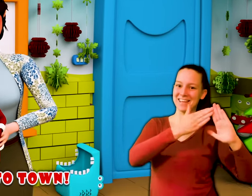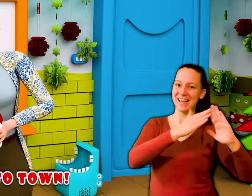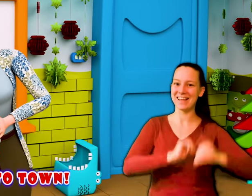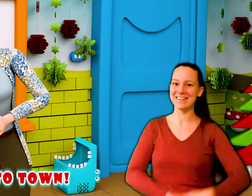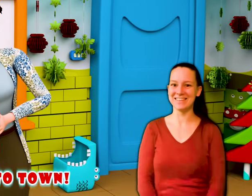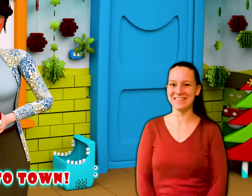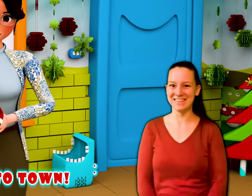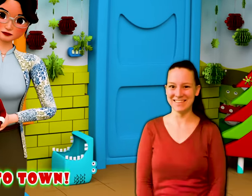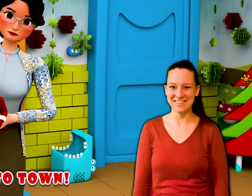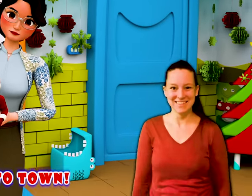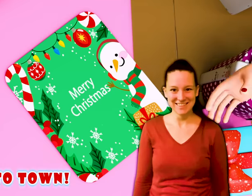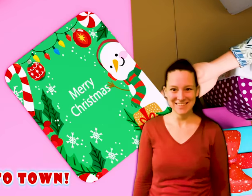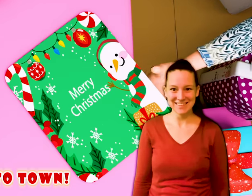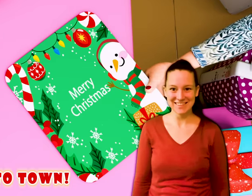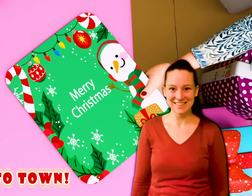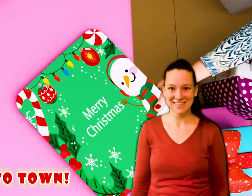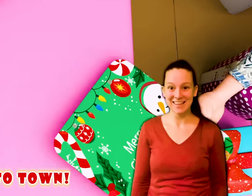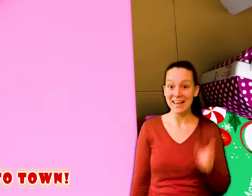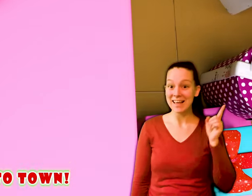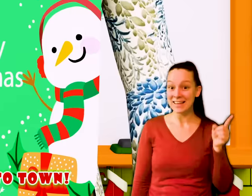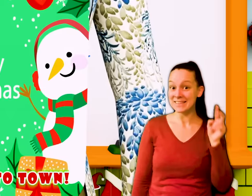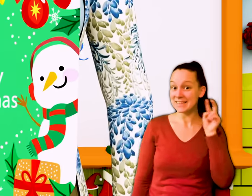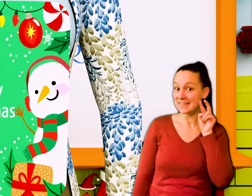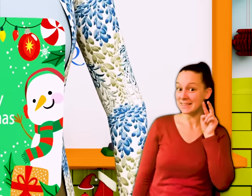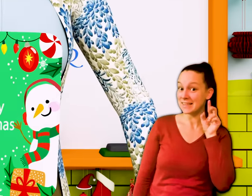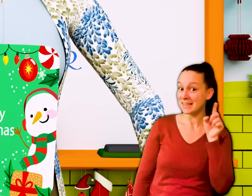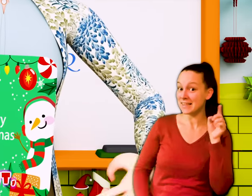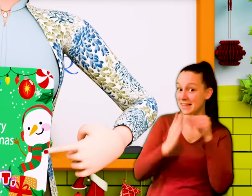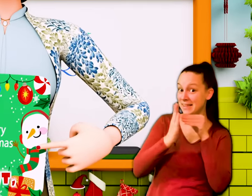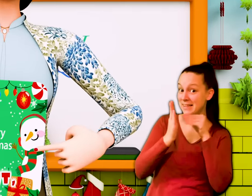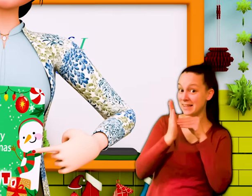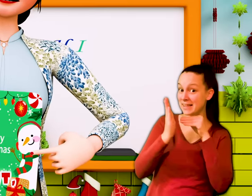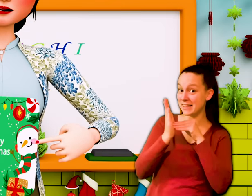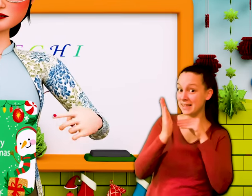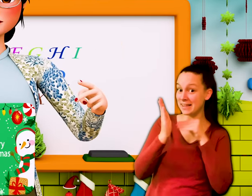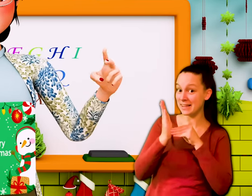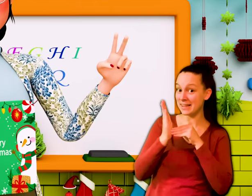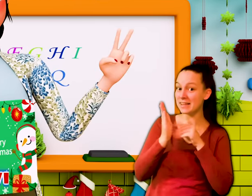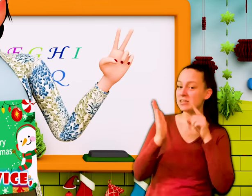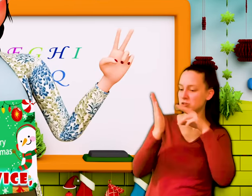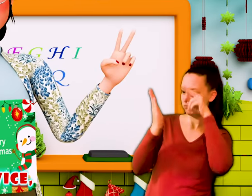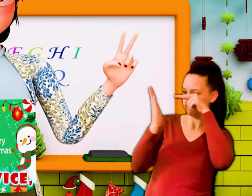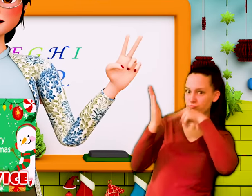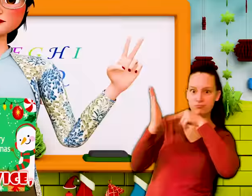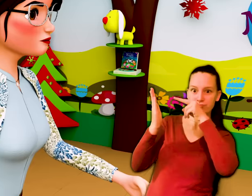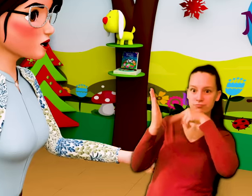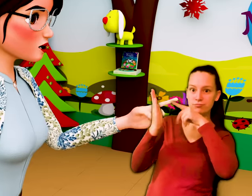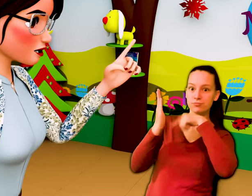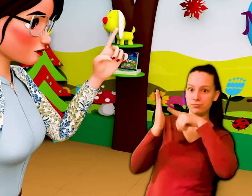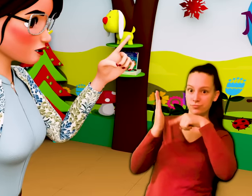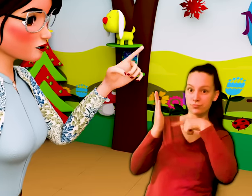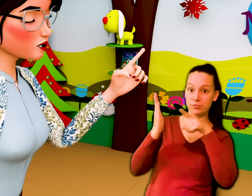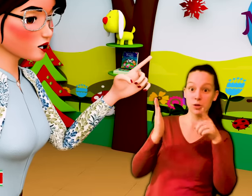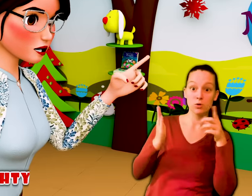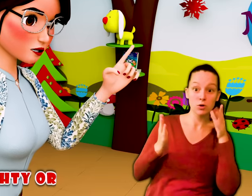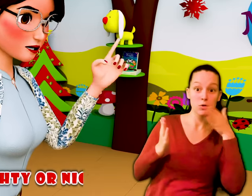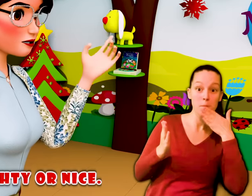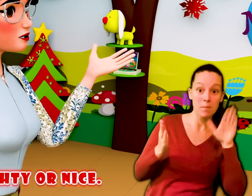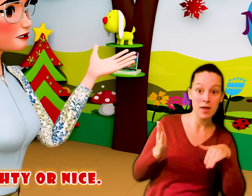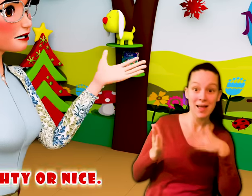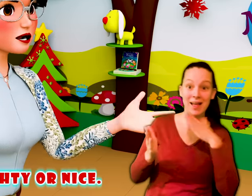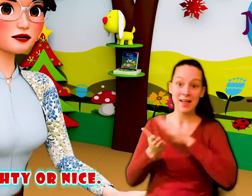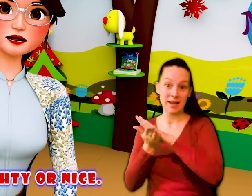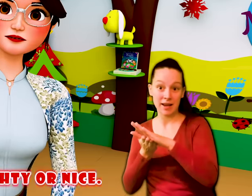coming to town. He's making a list and checking it twice. Gonna find out